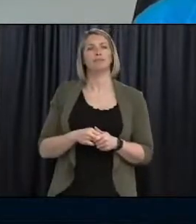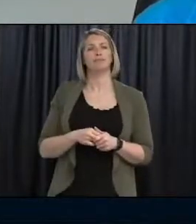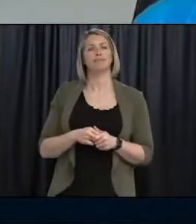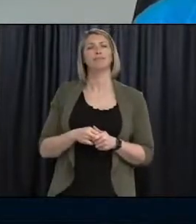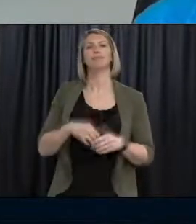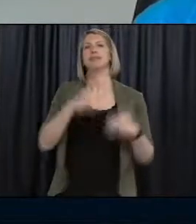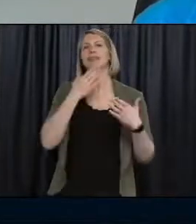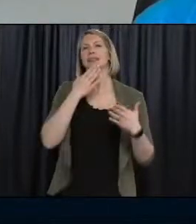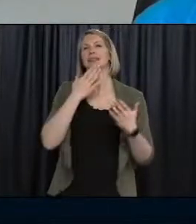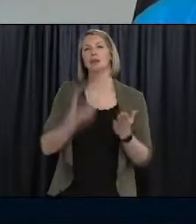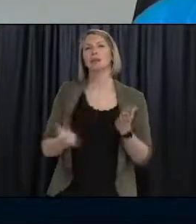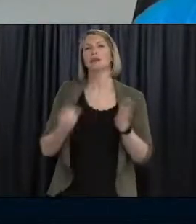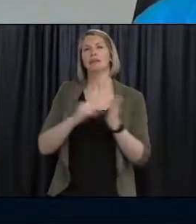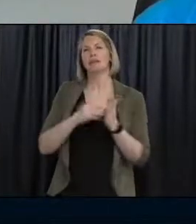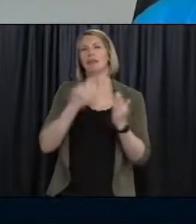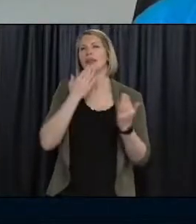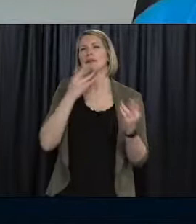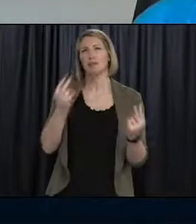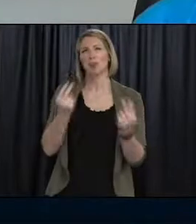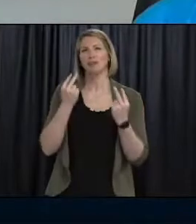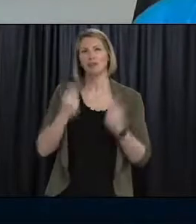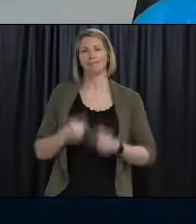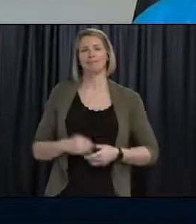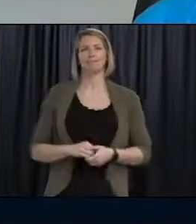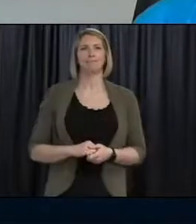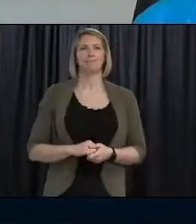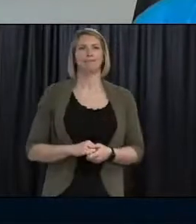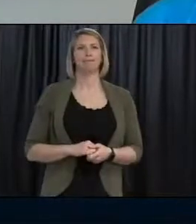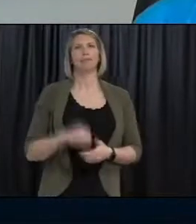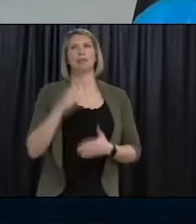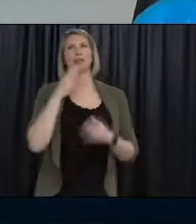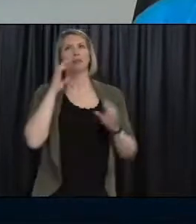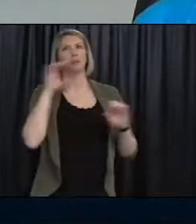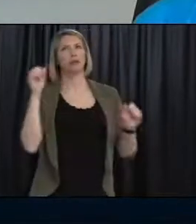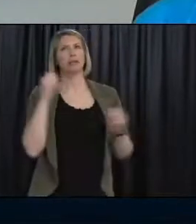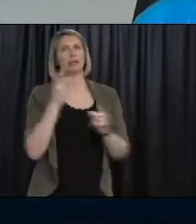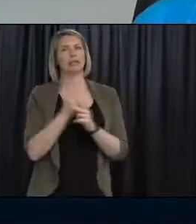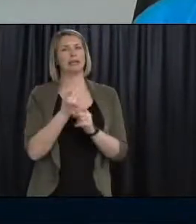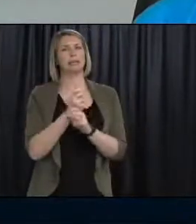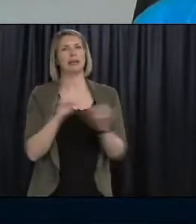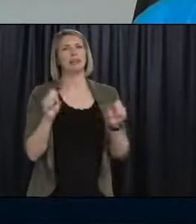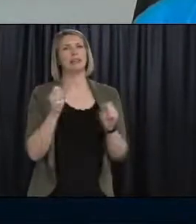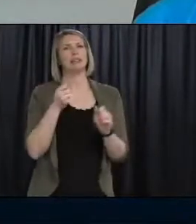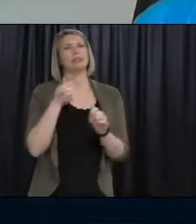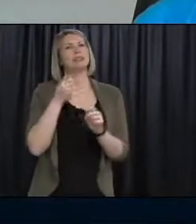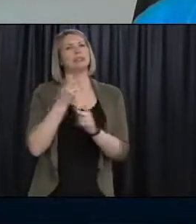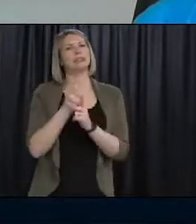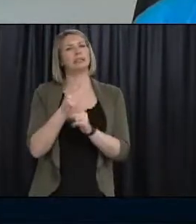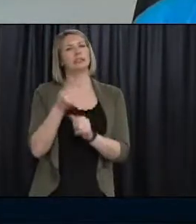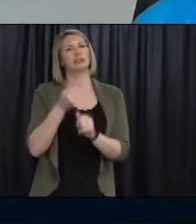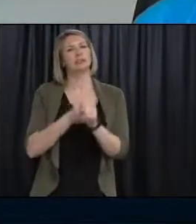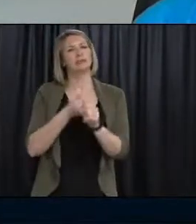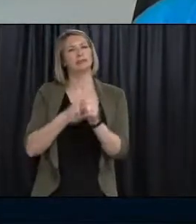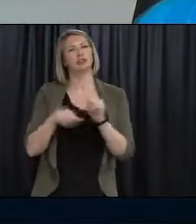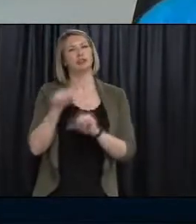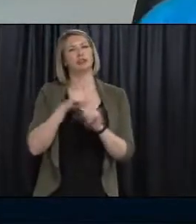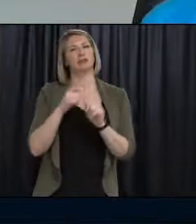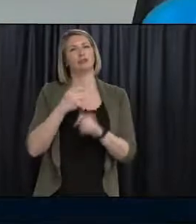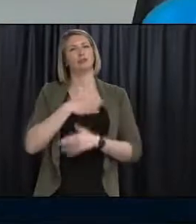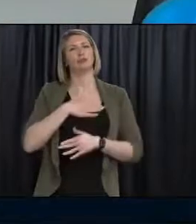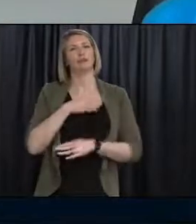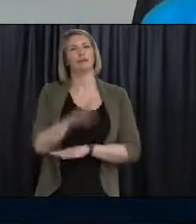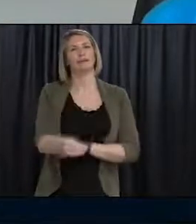answer your questions. So thank you for joining. Thank you, Premier. Stay safe, everyone. Take care of yourselves and each other, and enjoy the rest of your day.